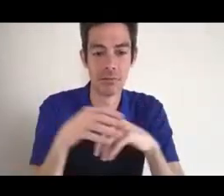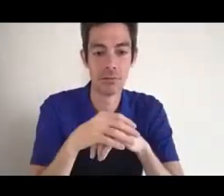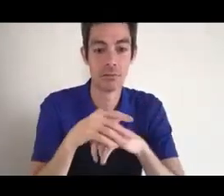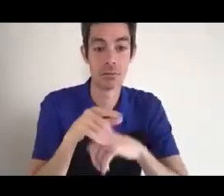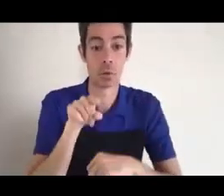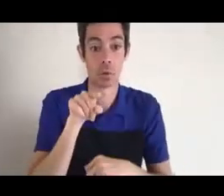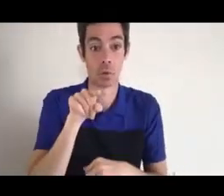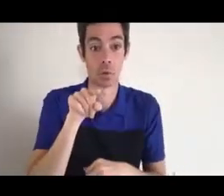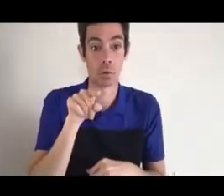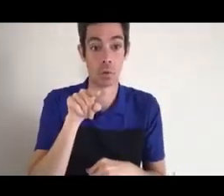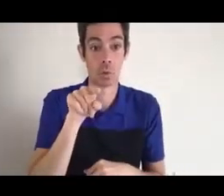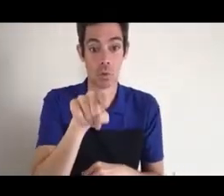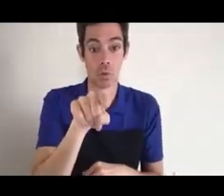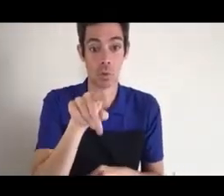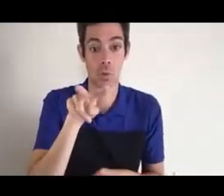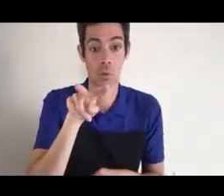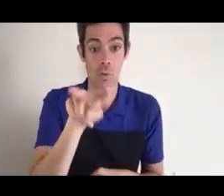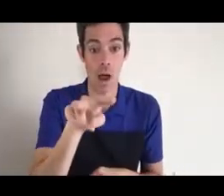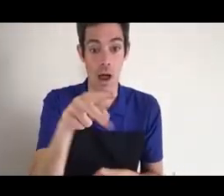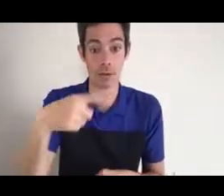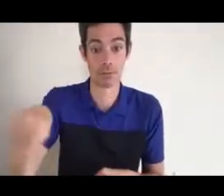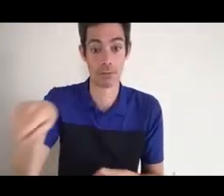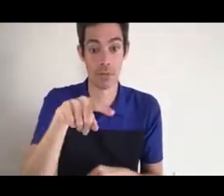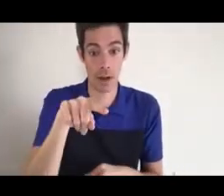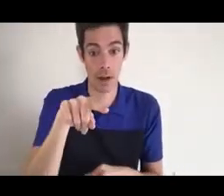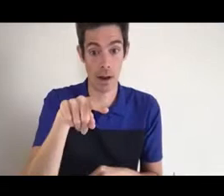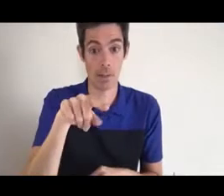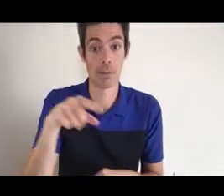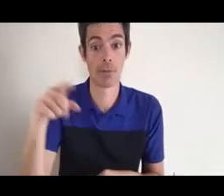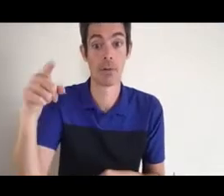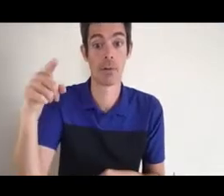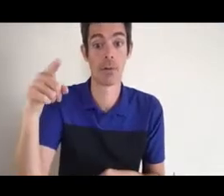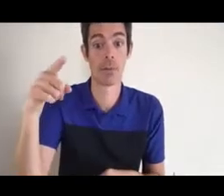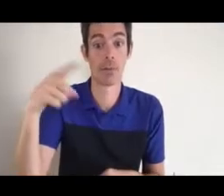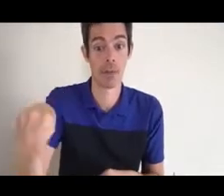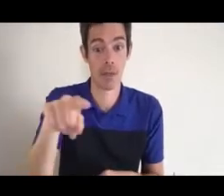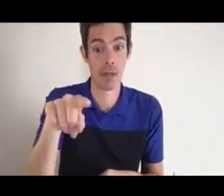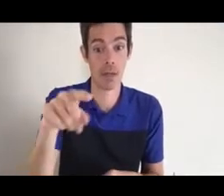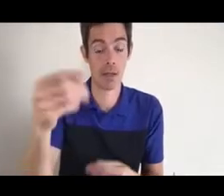showing is actually directionally focused on each other.